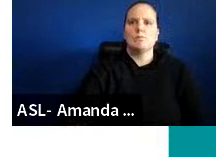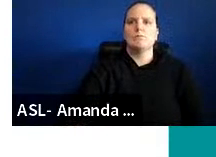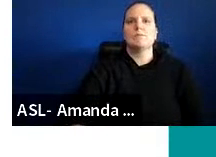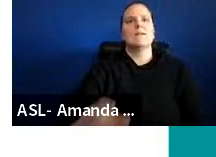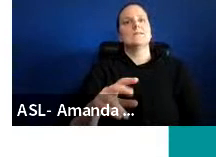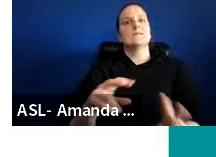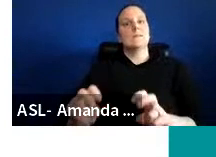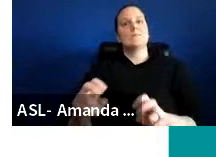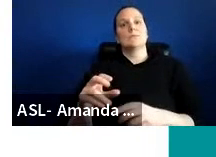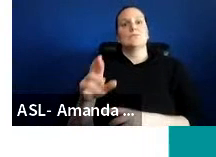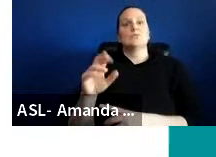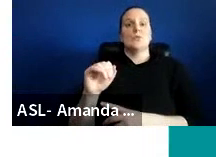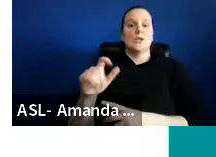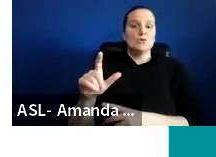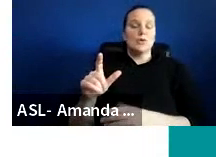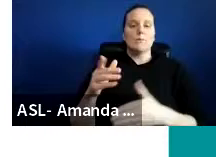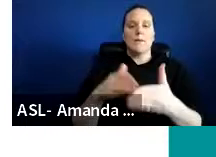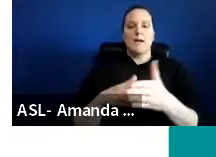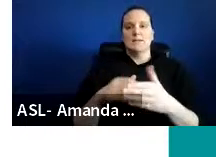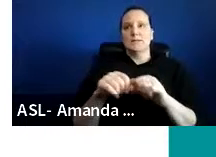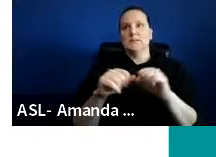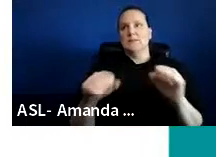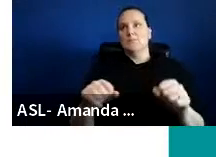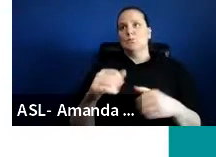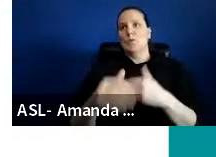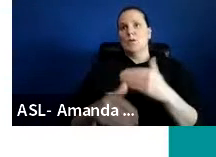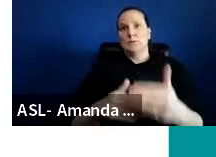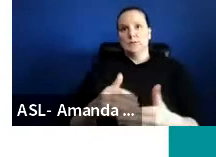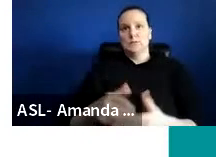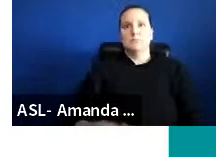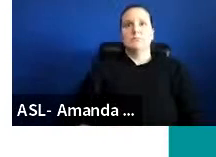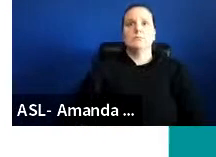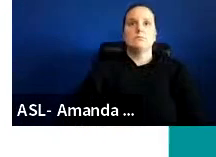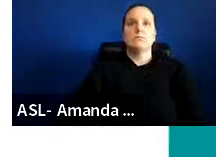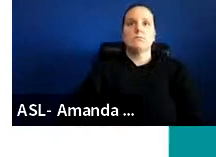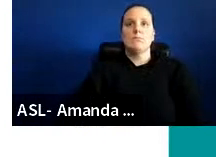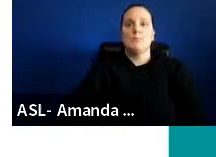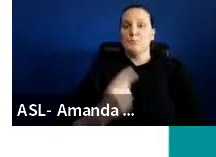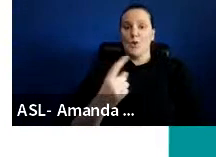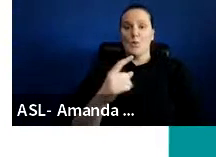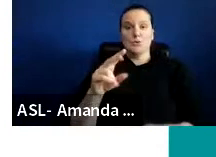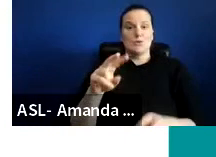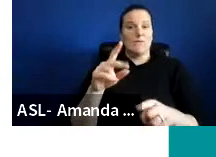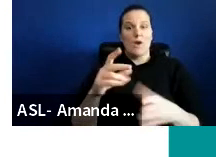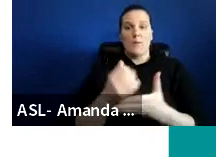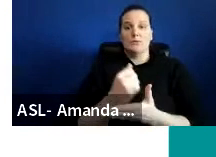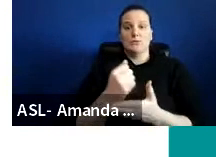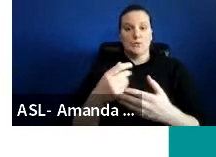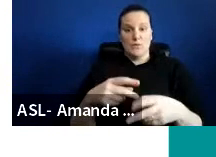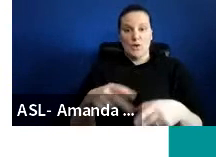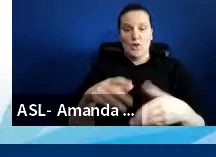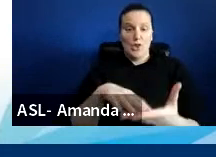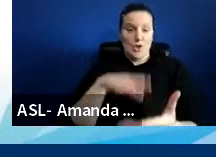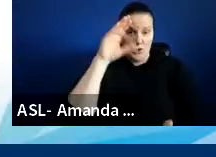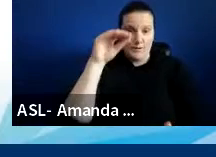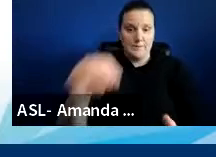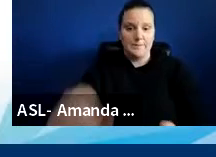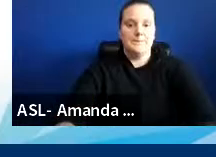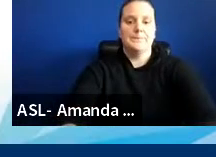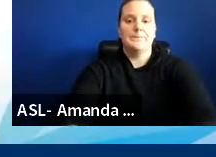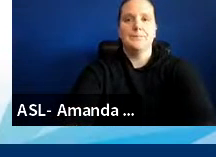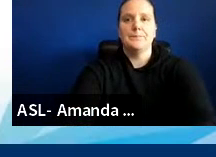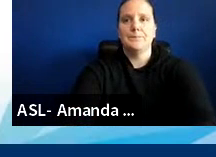examining racially biased systems and processes, and we're always looking for opportunities for learning.